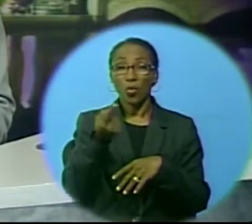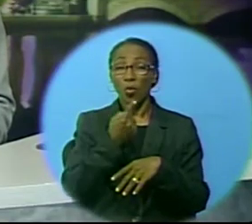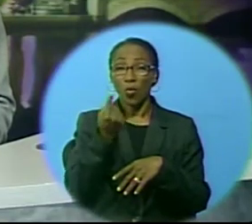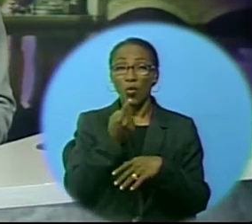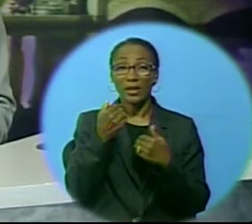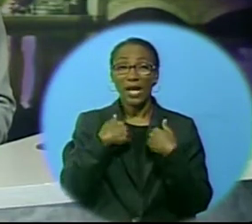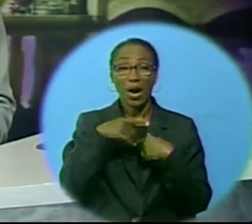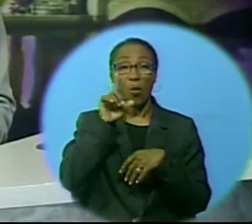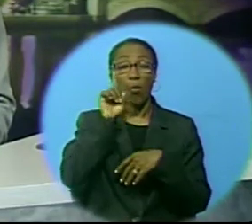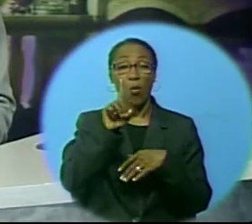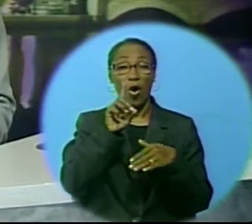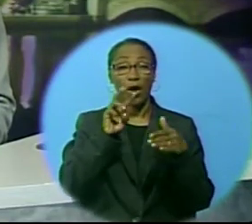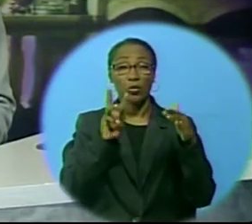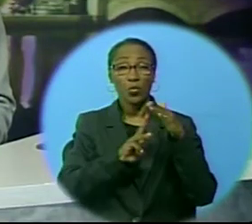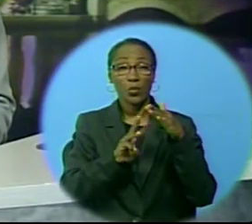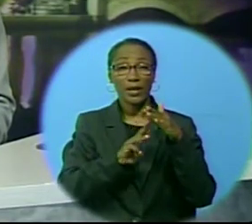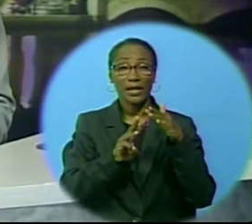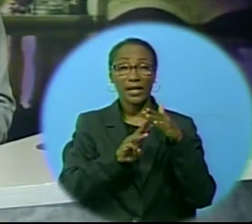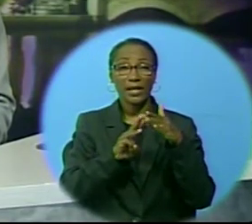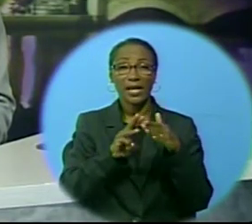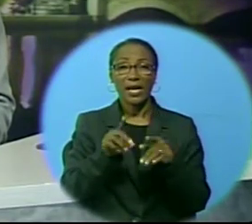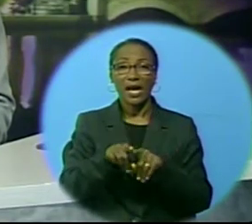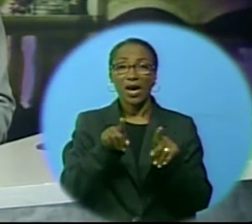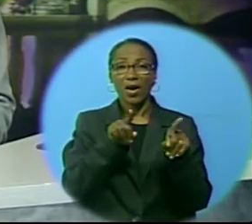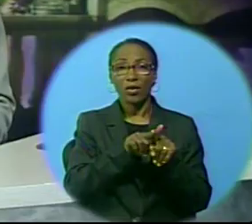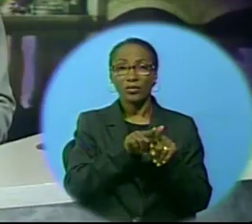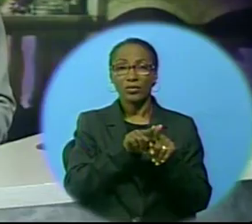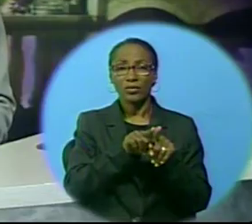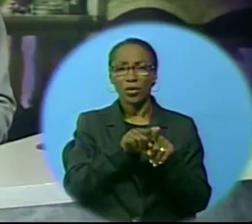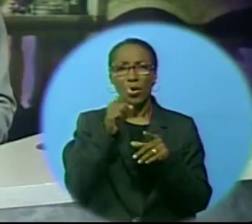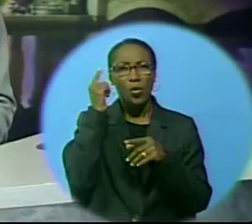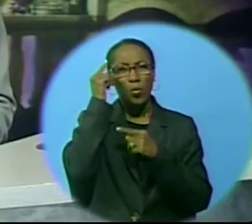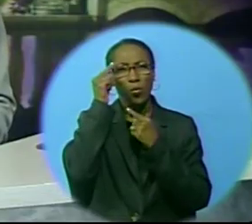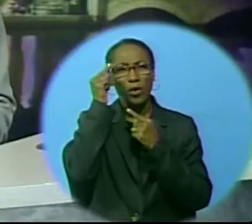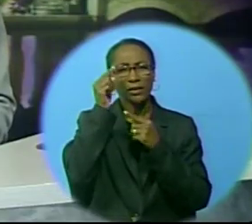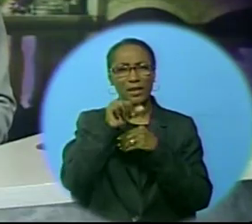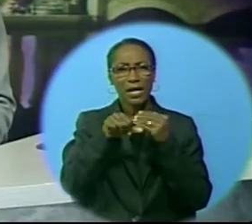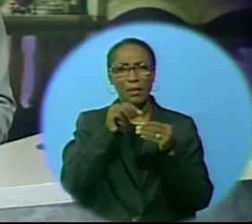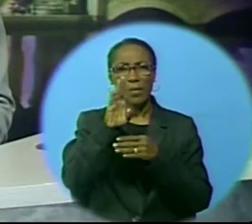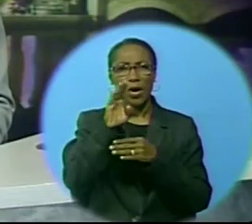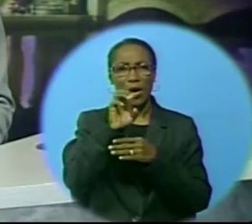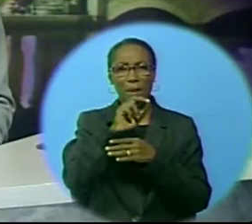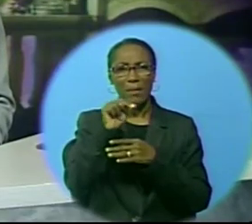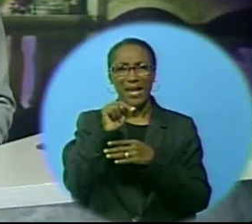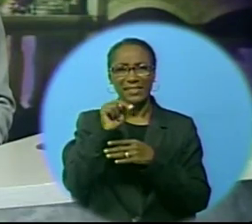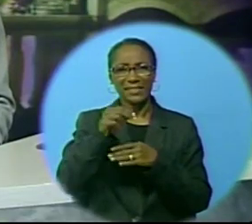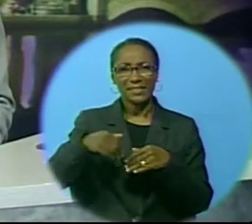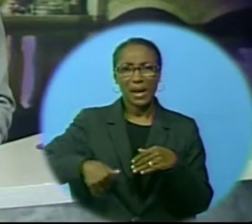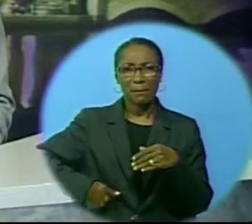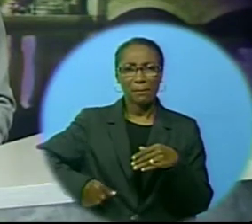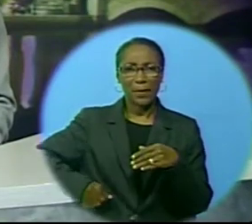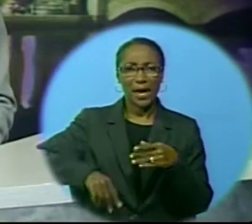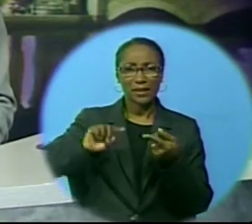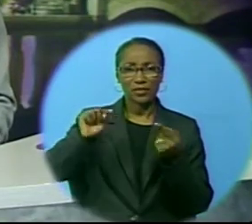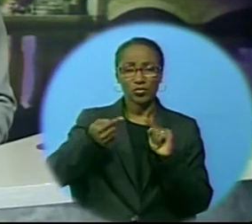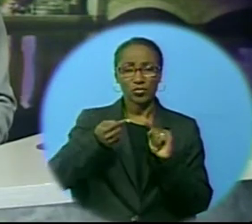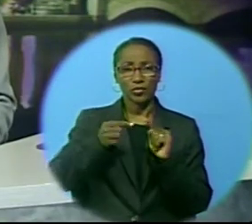played, but there's also a question mark over Ben's back, which forced him to sit out previous matches as